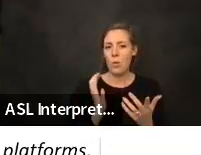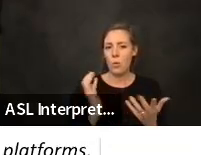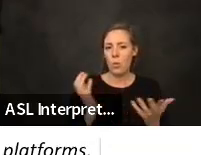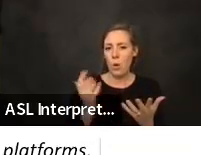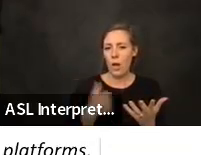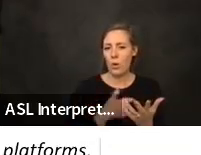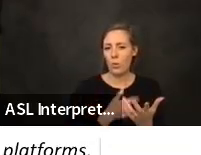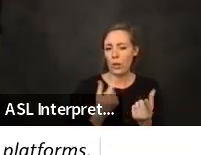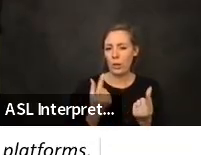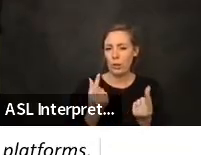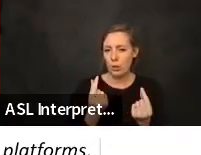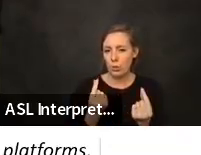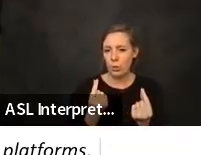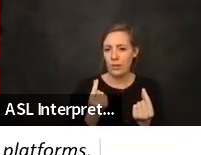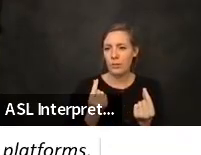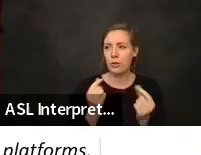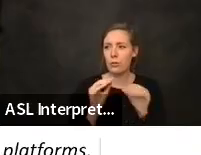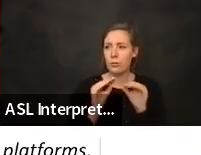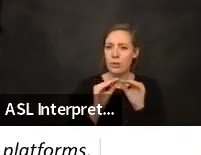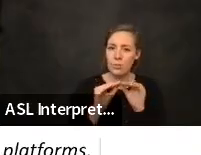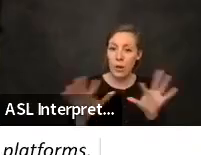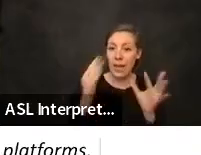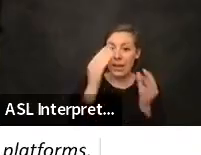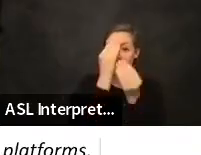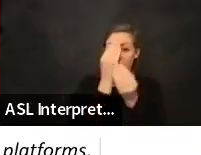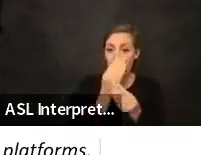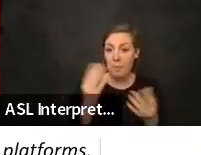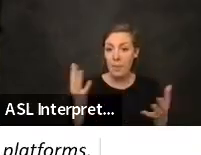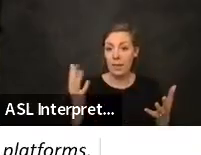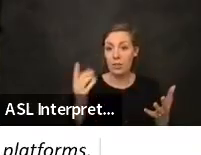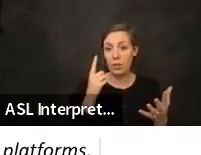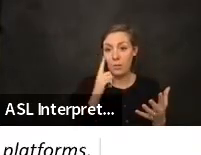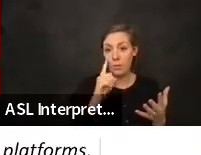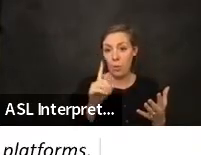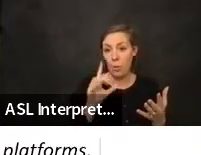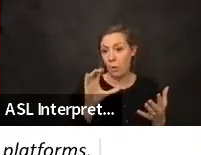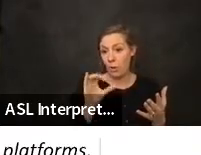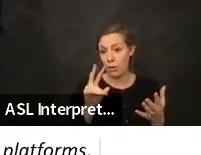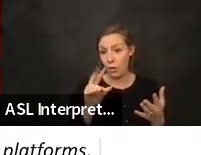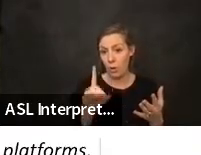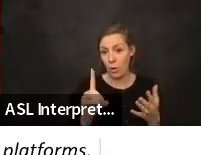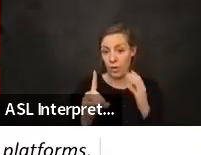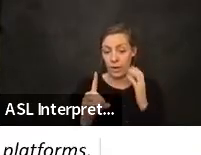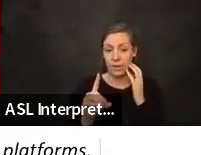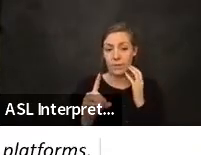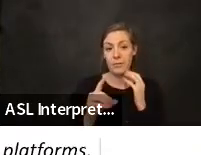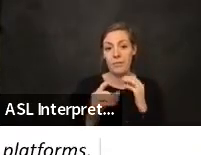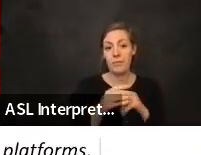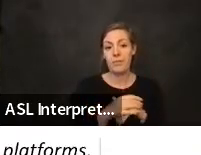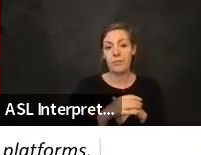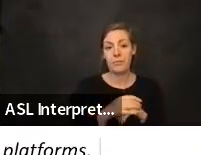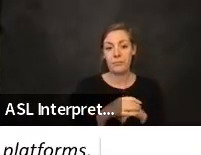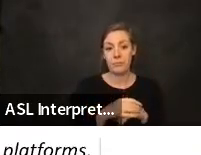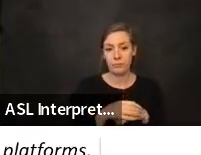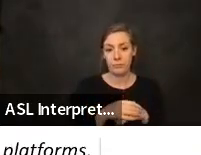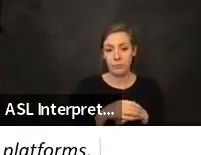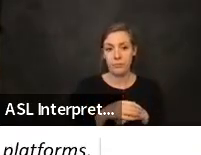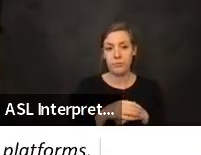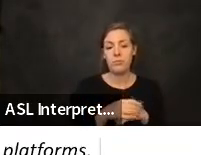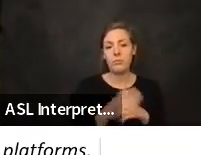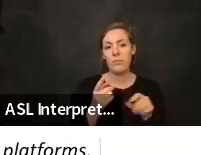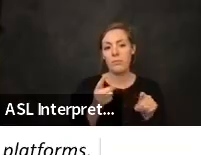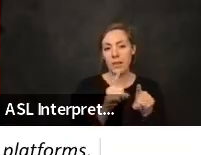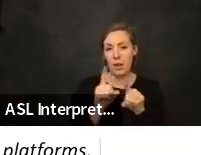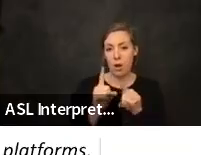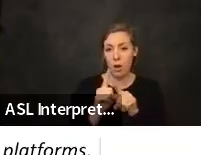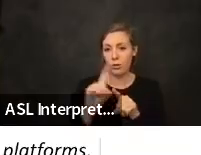year in our efforts to get information out about COVID and the mitigations in place. And also just